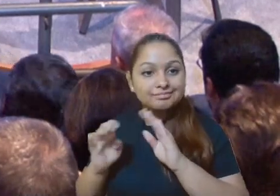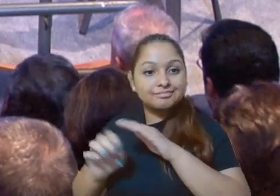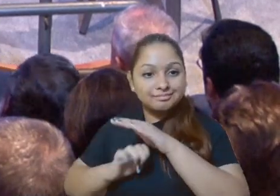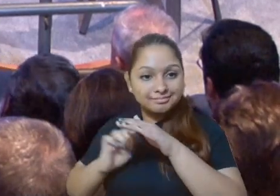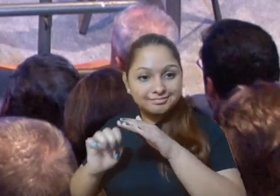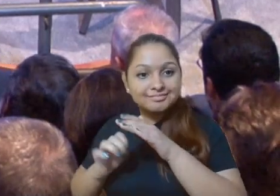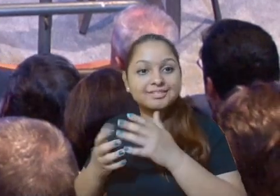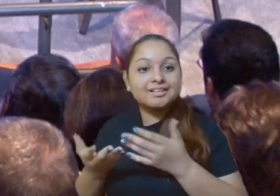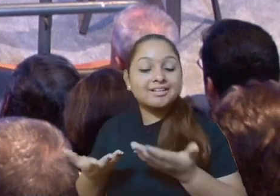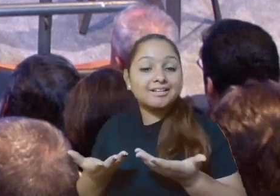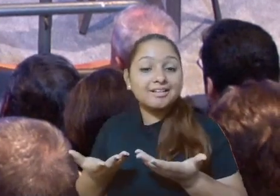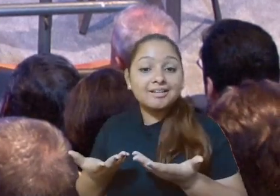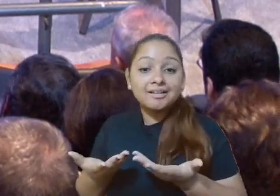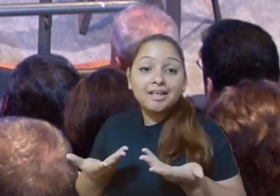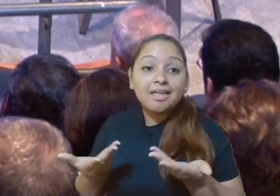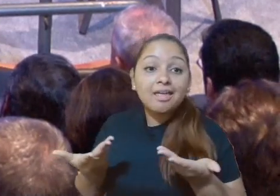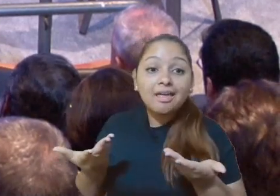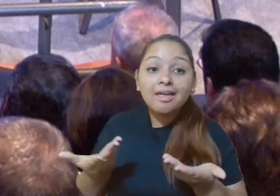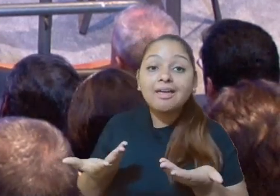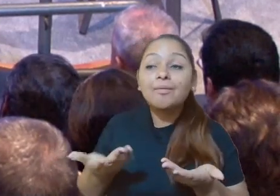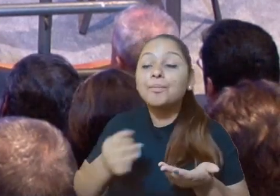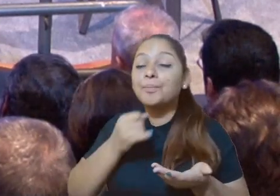for researchers and companies to